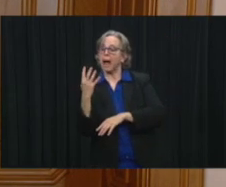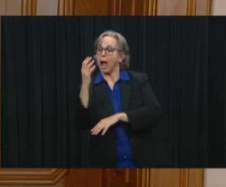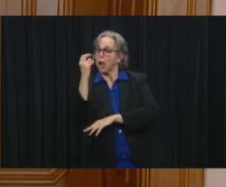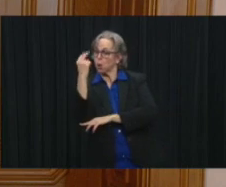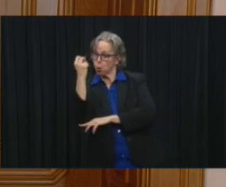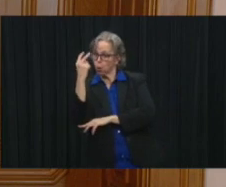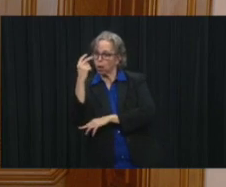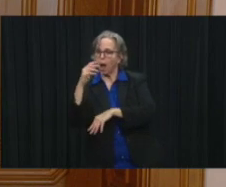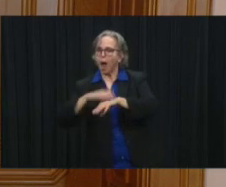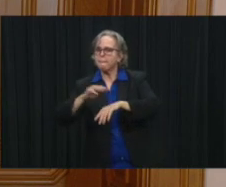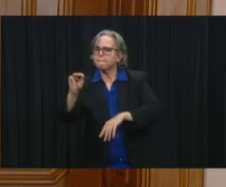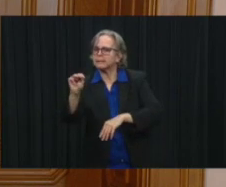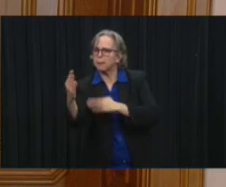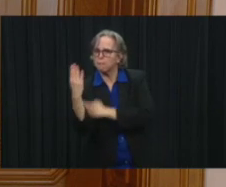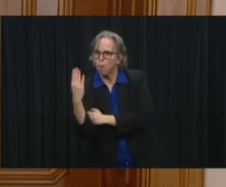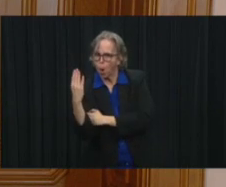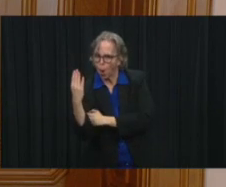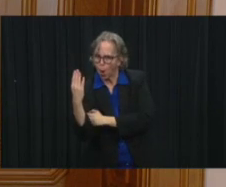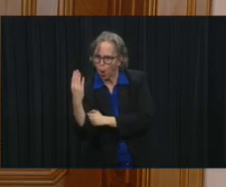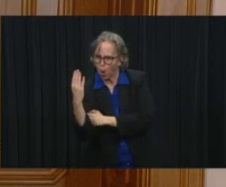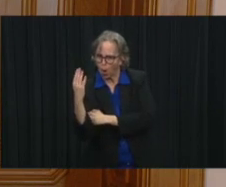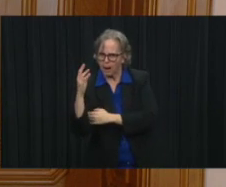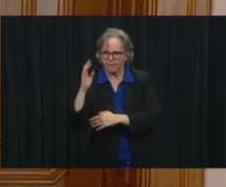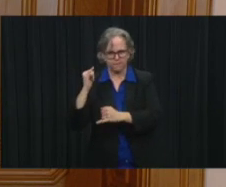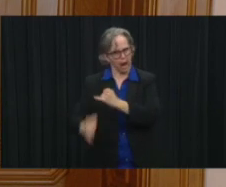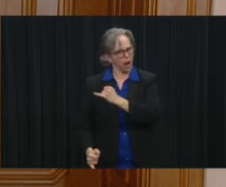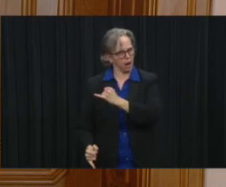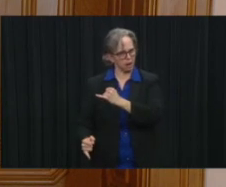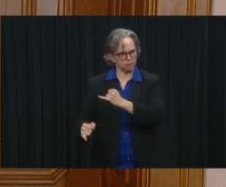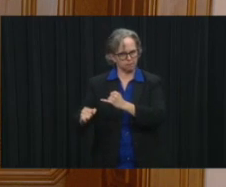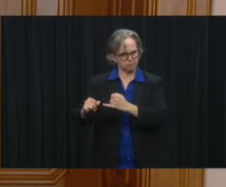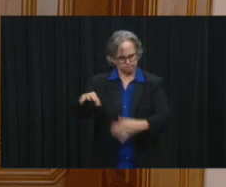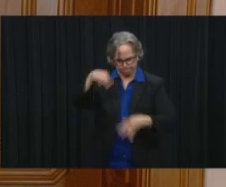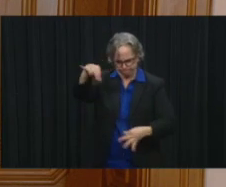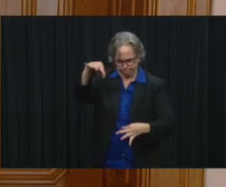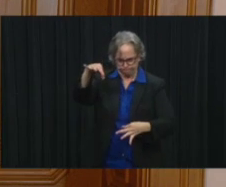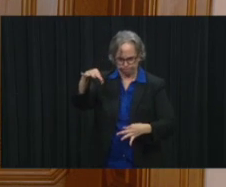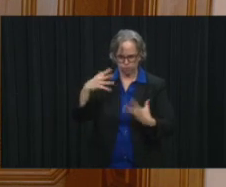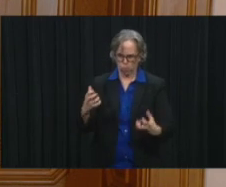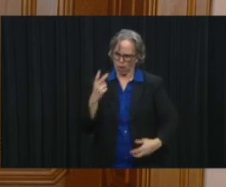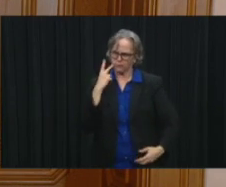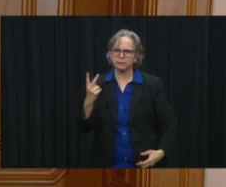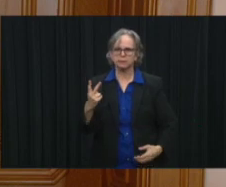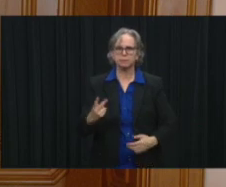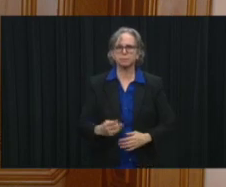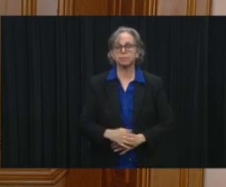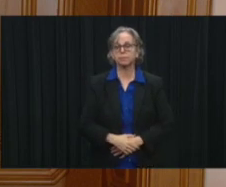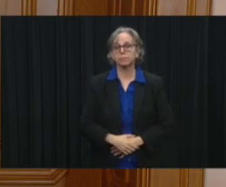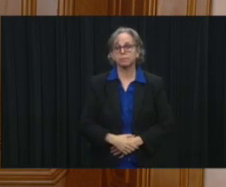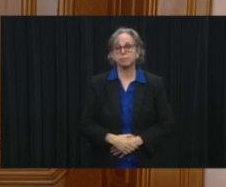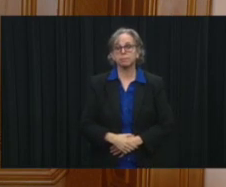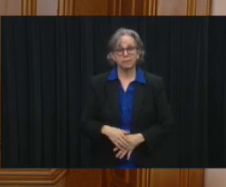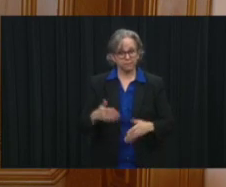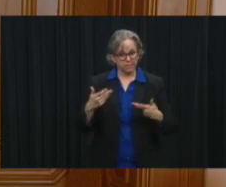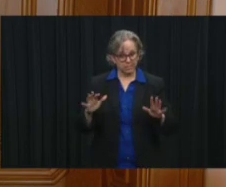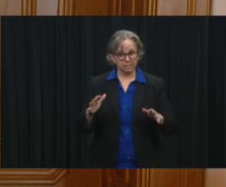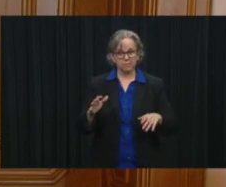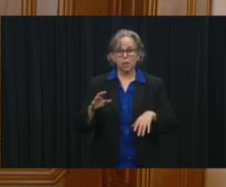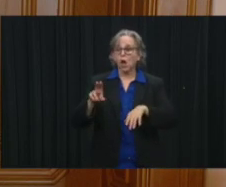Ohio National Guard to oversee this buildup. And